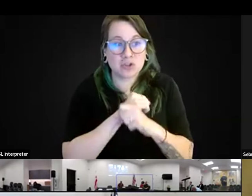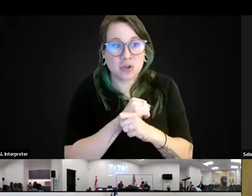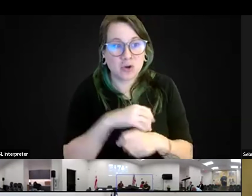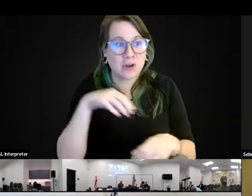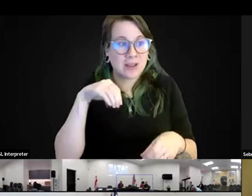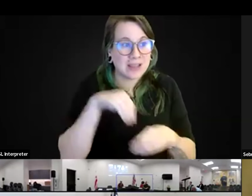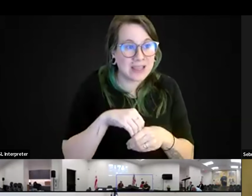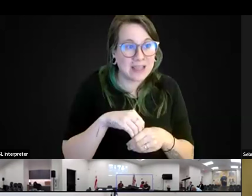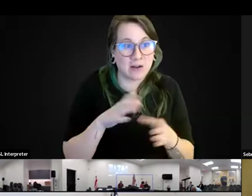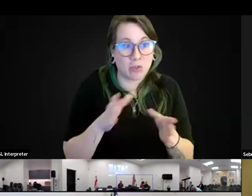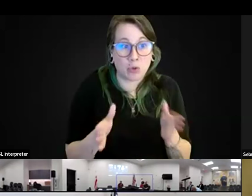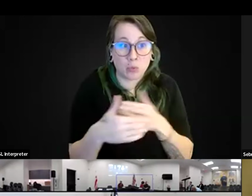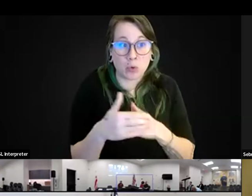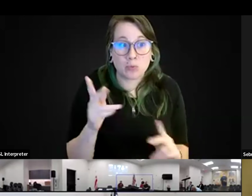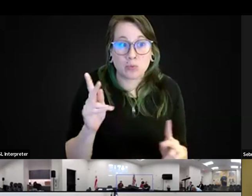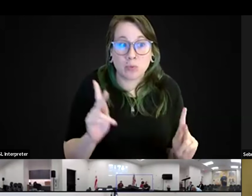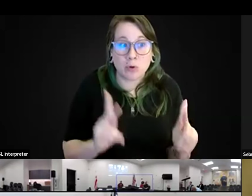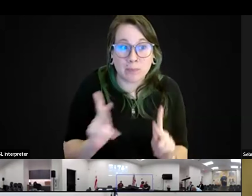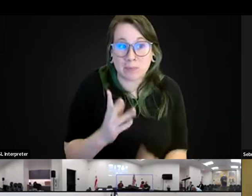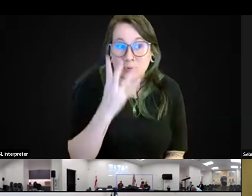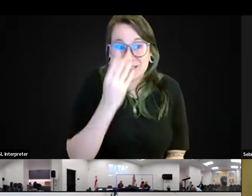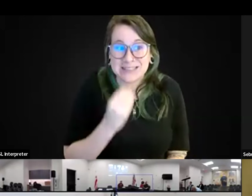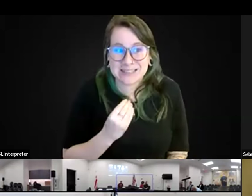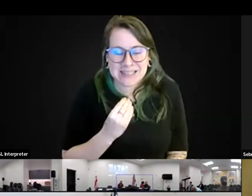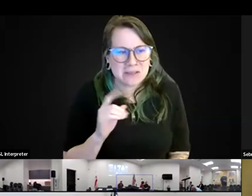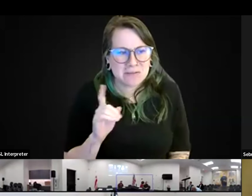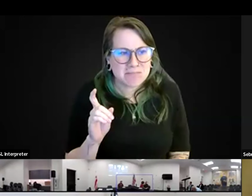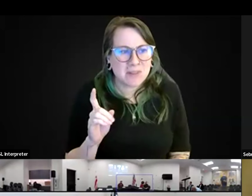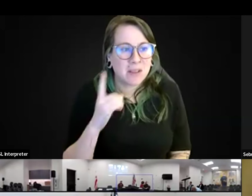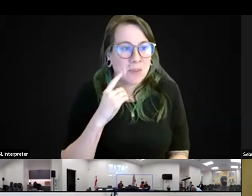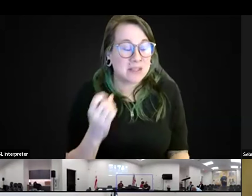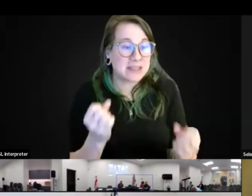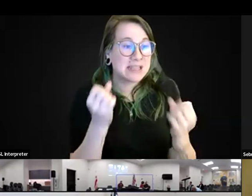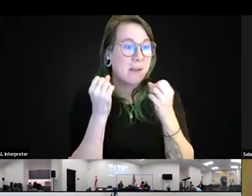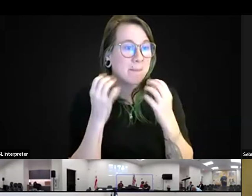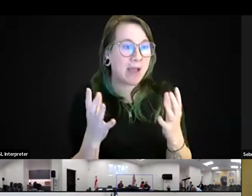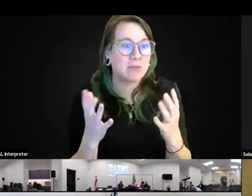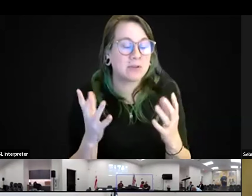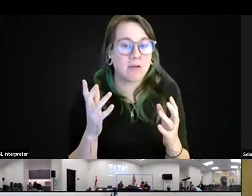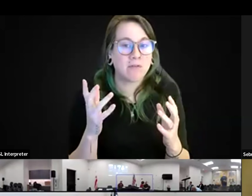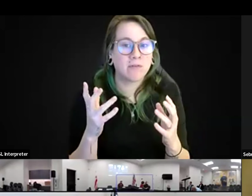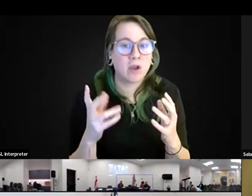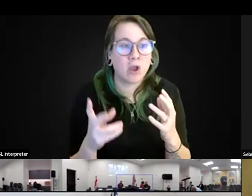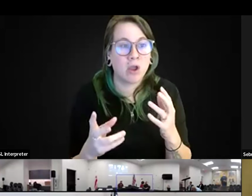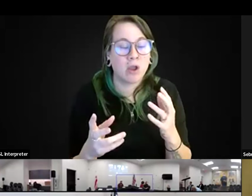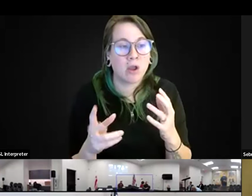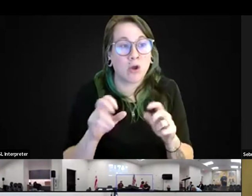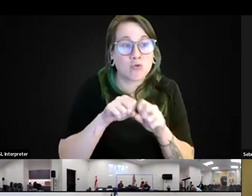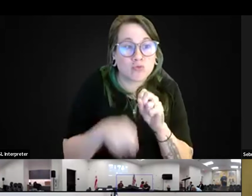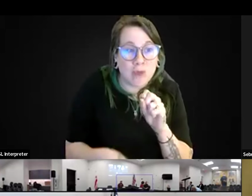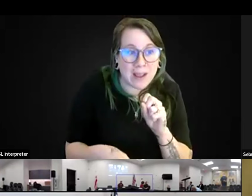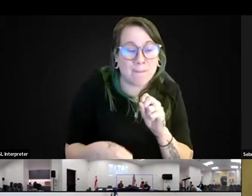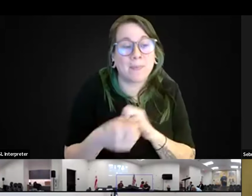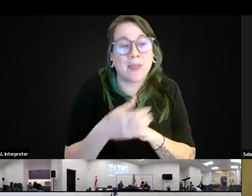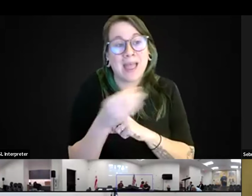the rooms where the people sleep? Because the amount of rape and